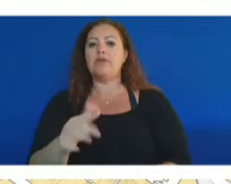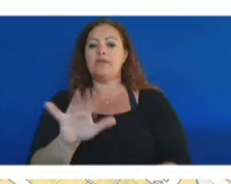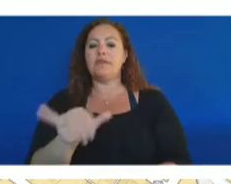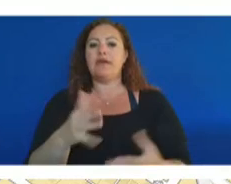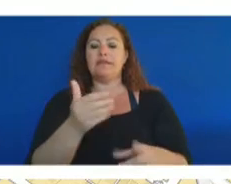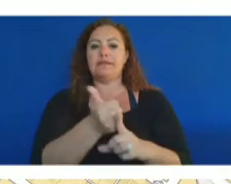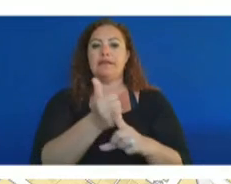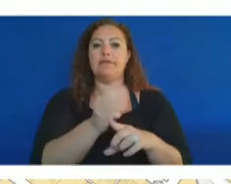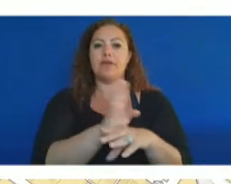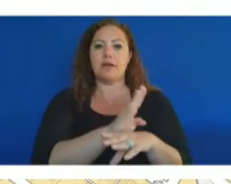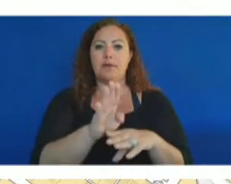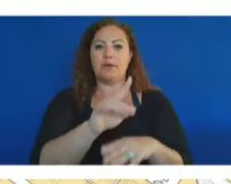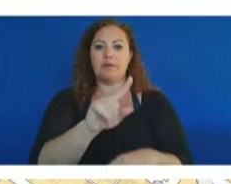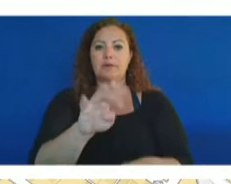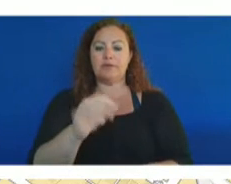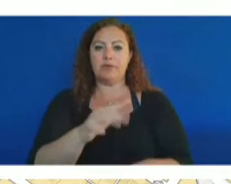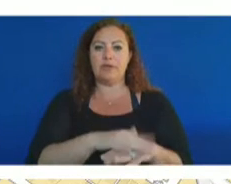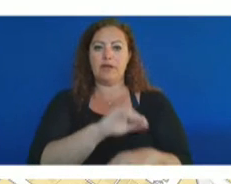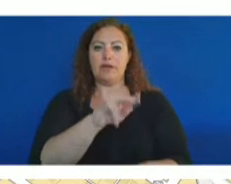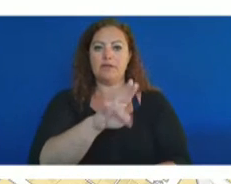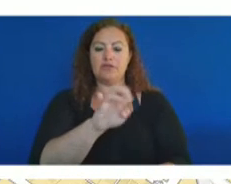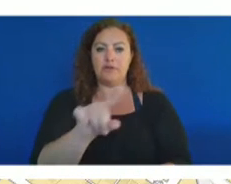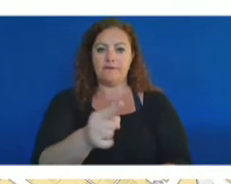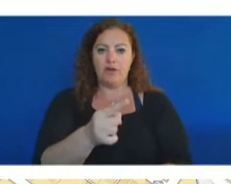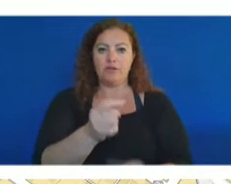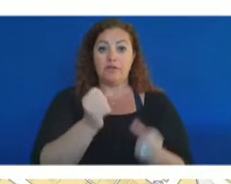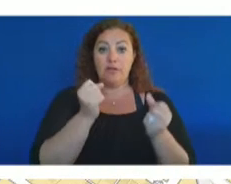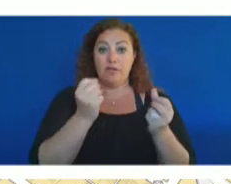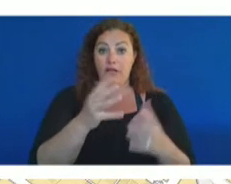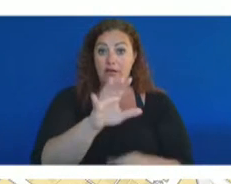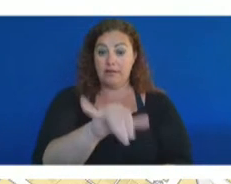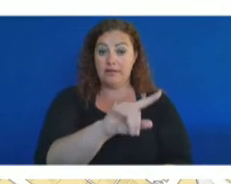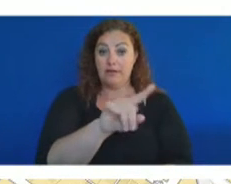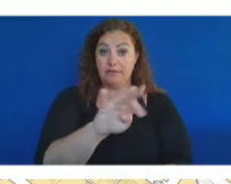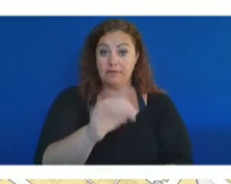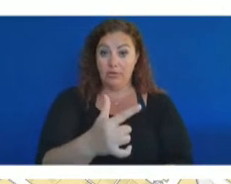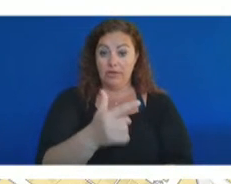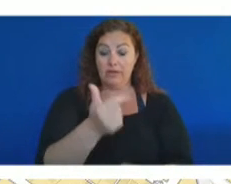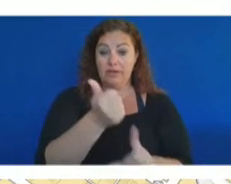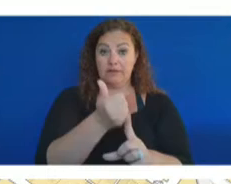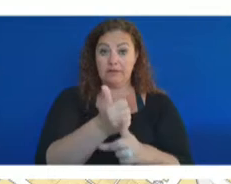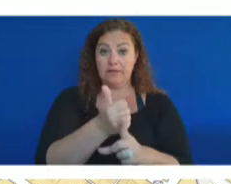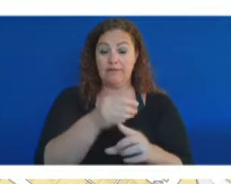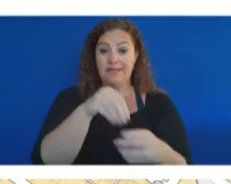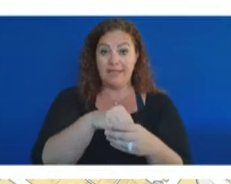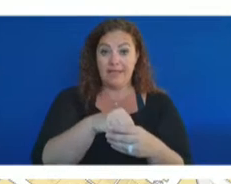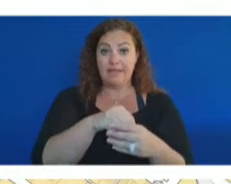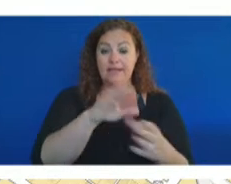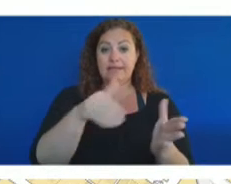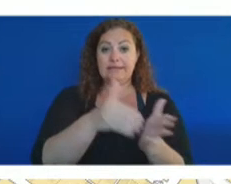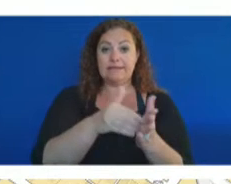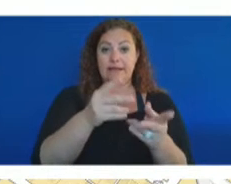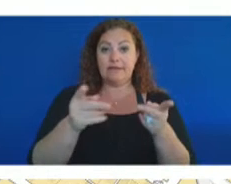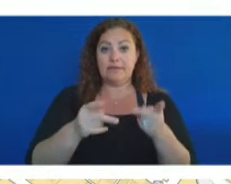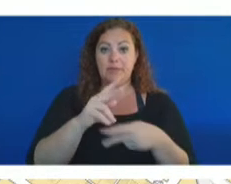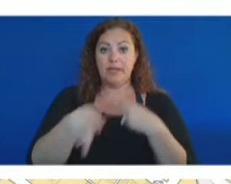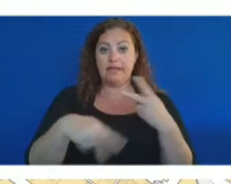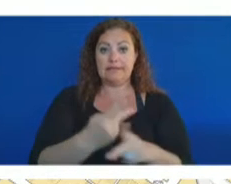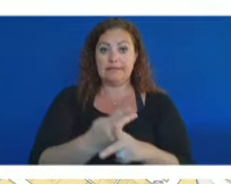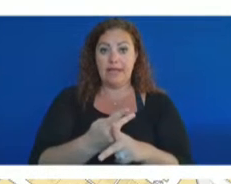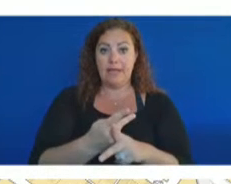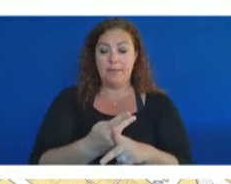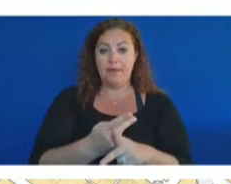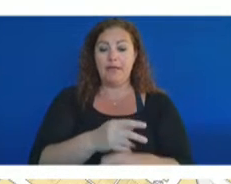zoning on June 1st and a lot of that zoning is located in a center's Place type that